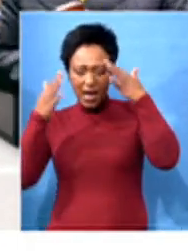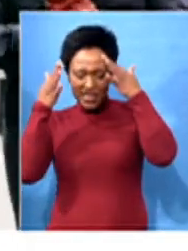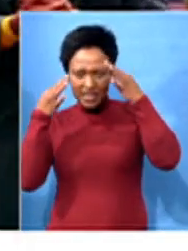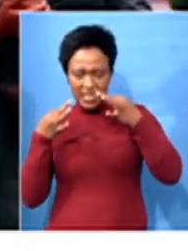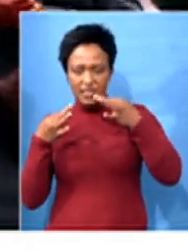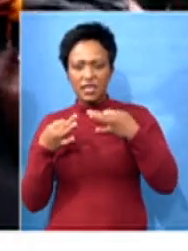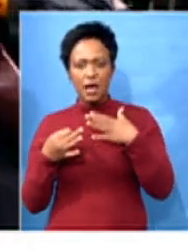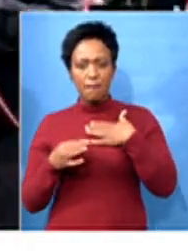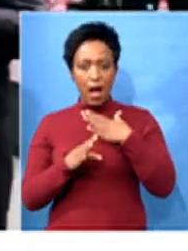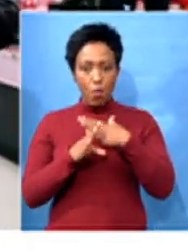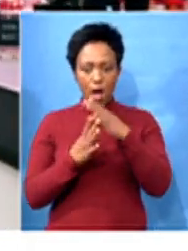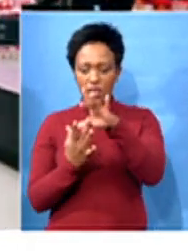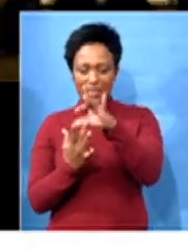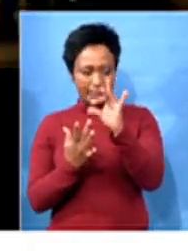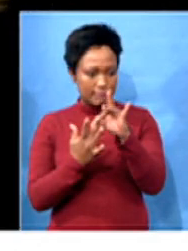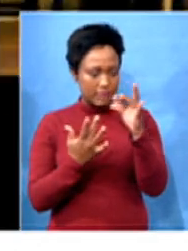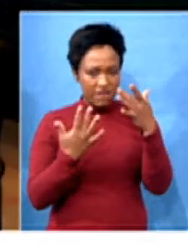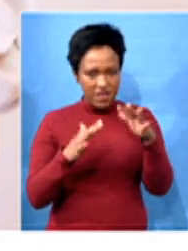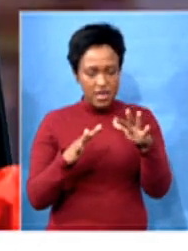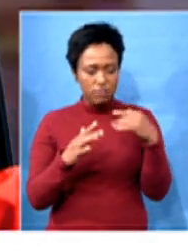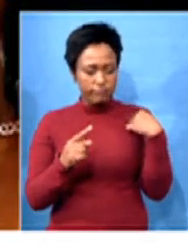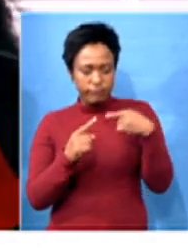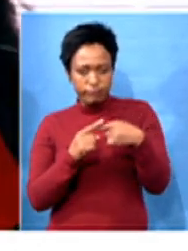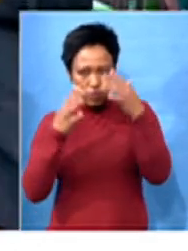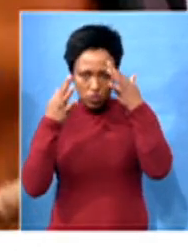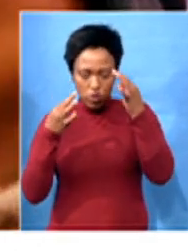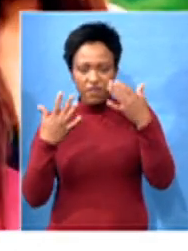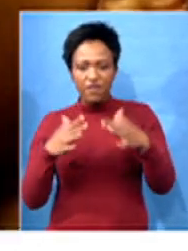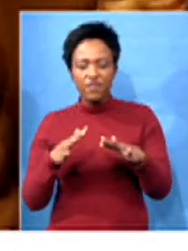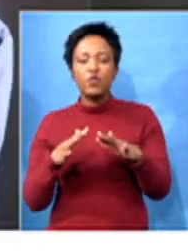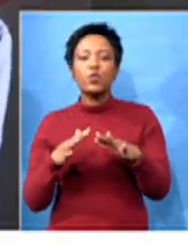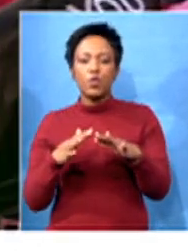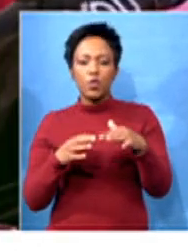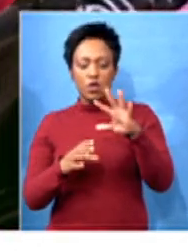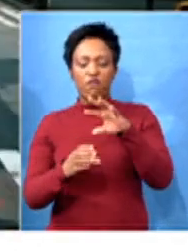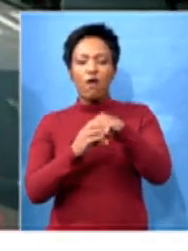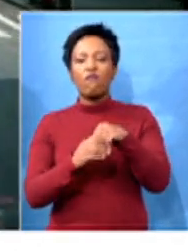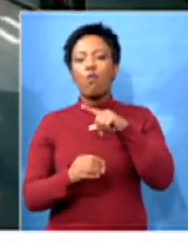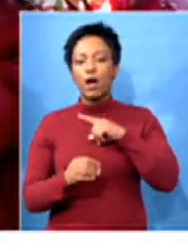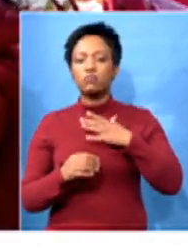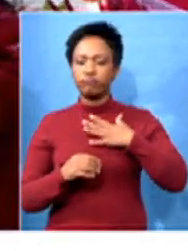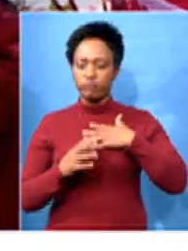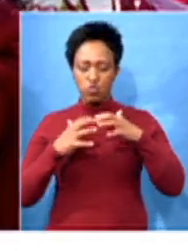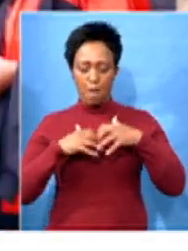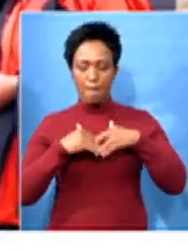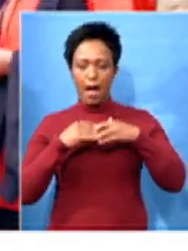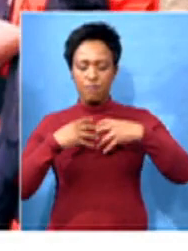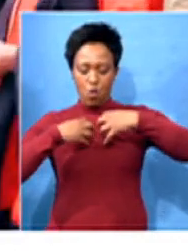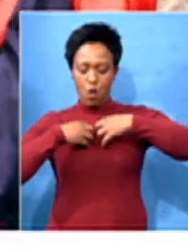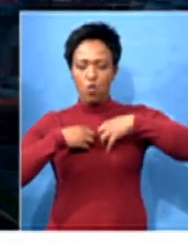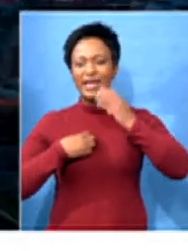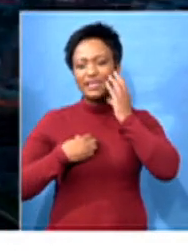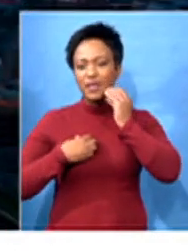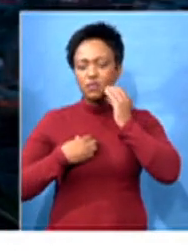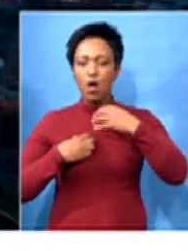career choices that I make. It's always really involved around creating your own narrative. You know, I want to girls out there